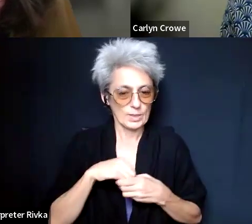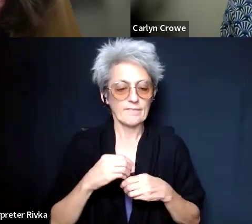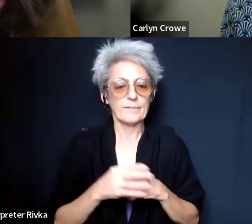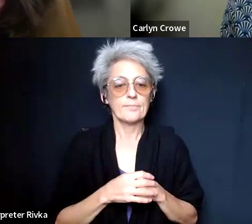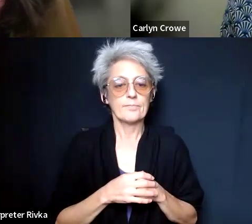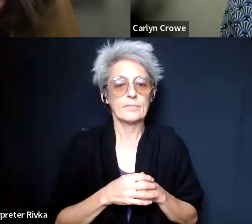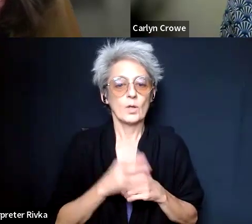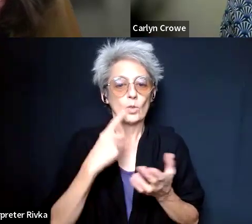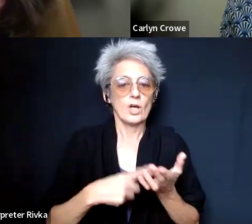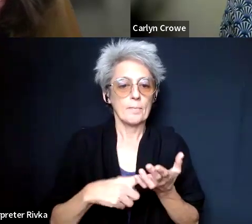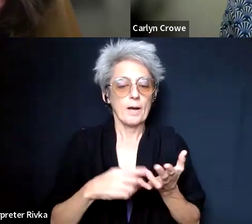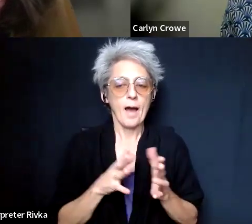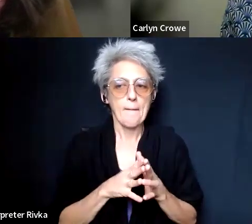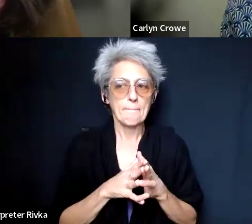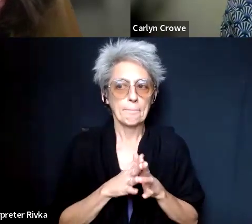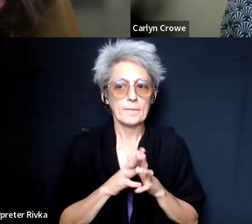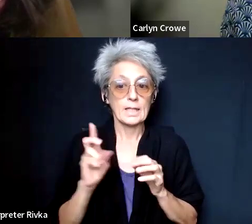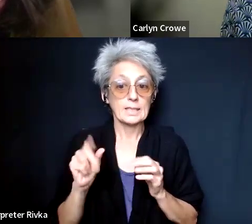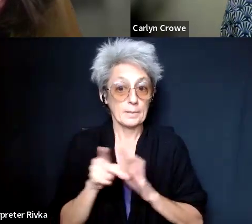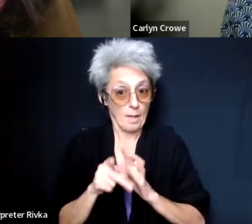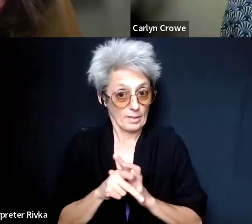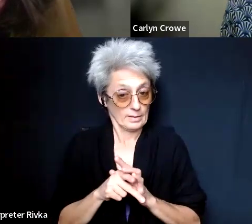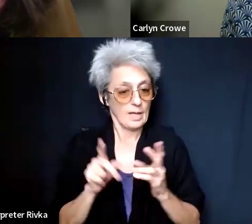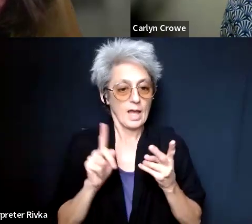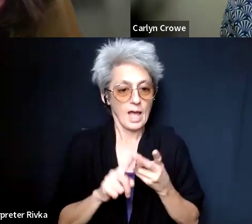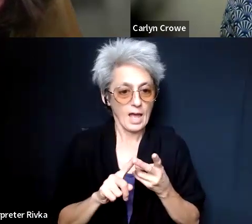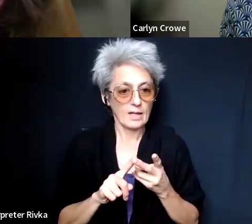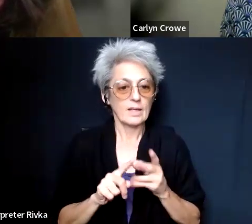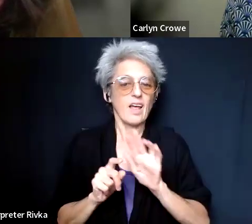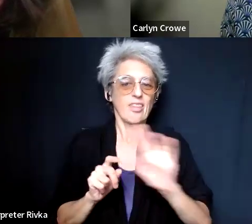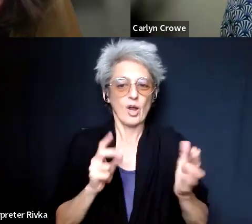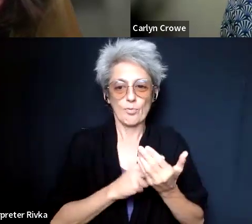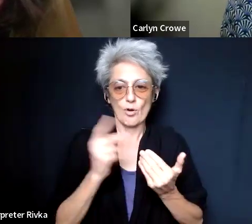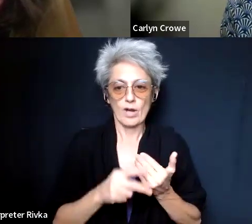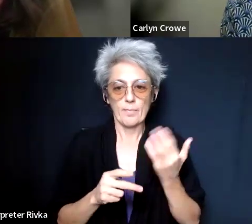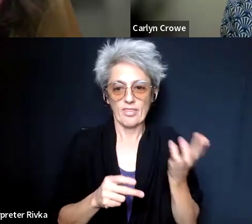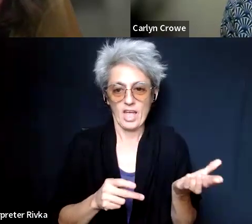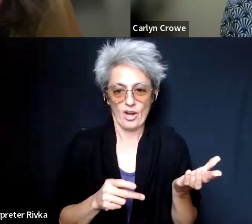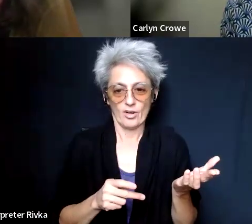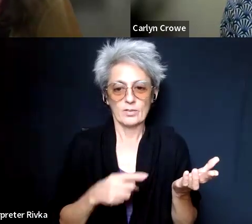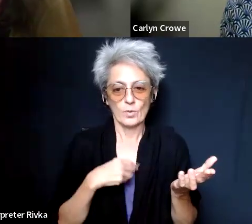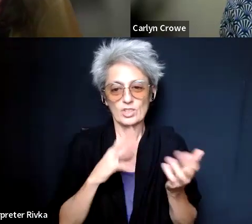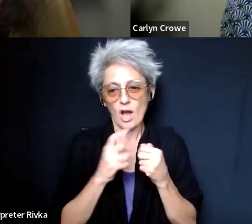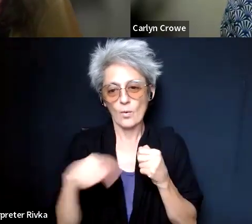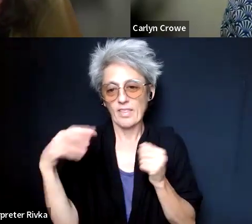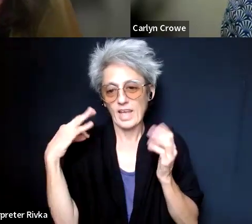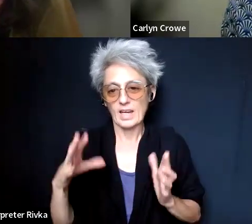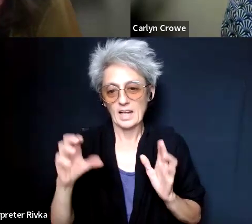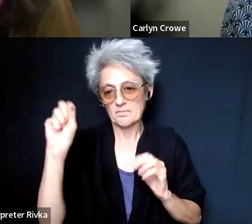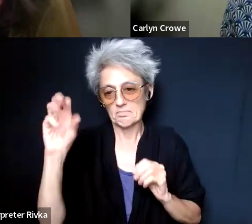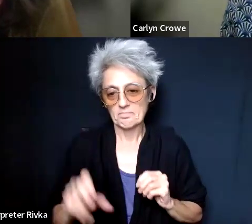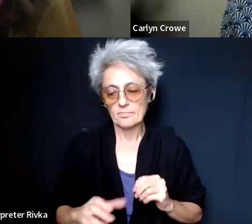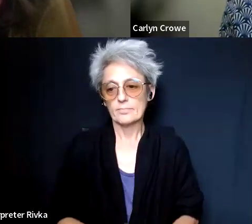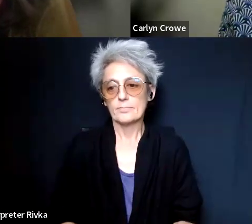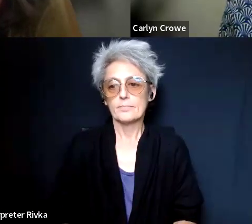about disability policy and also talk about their program there to the candidates. So one thing we